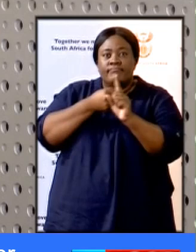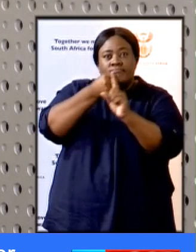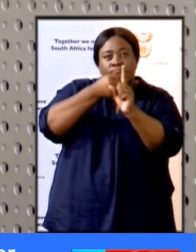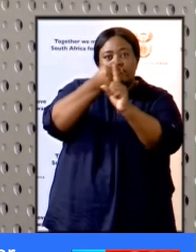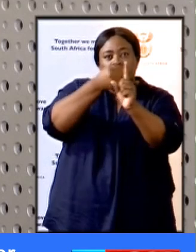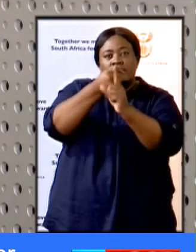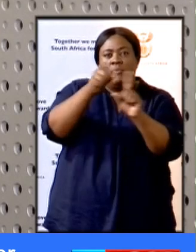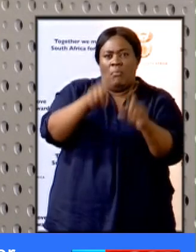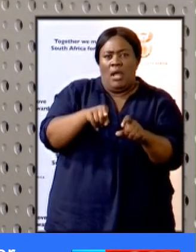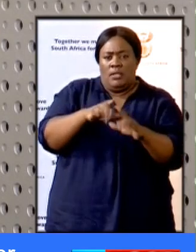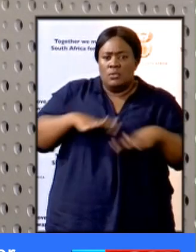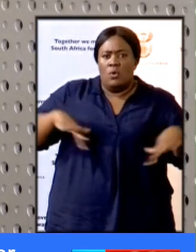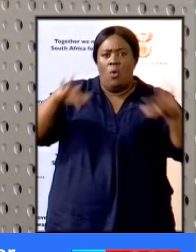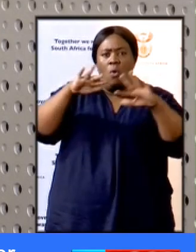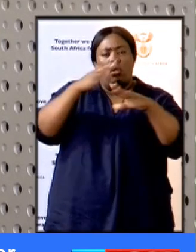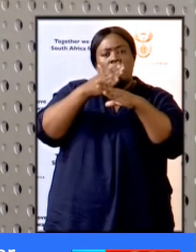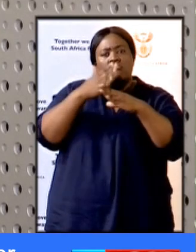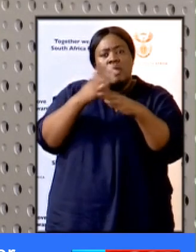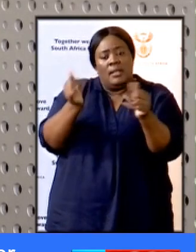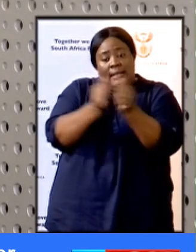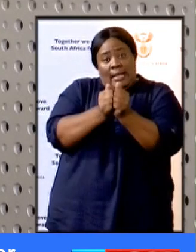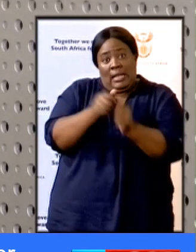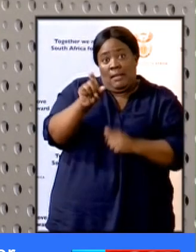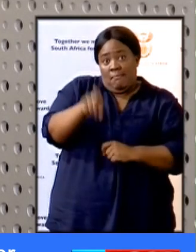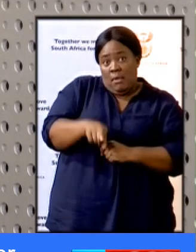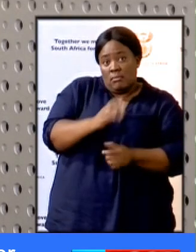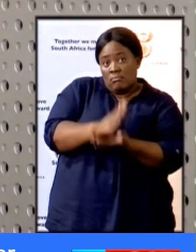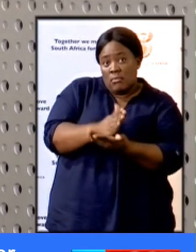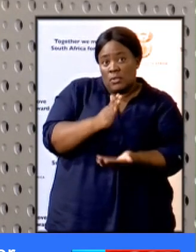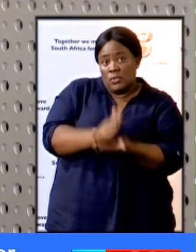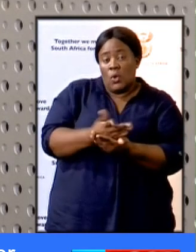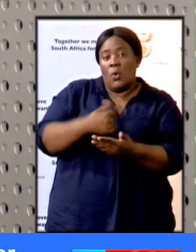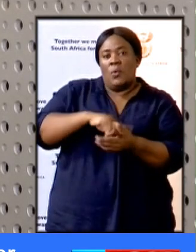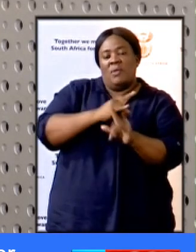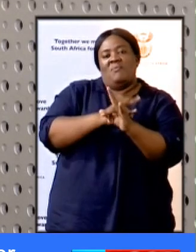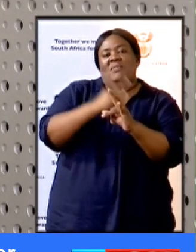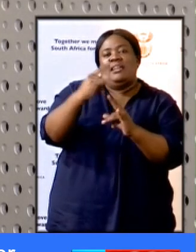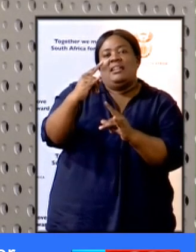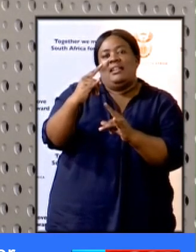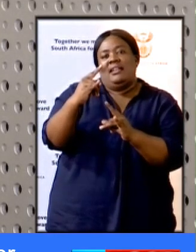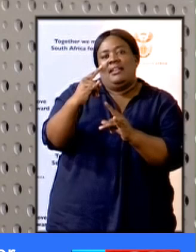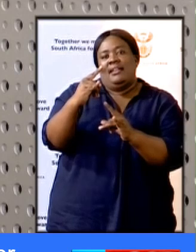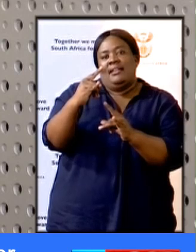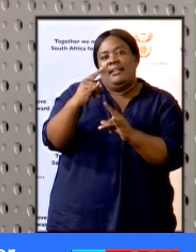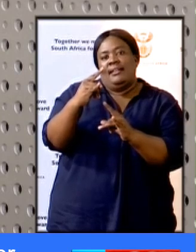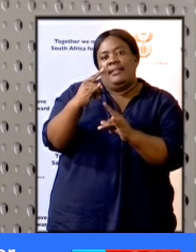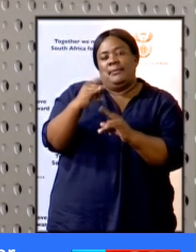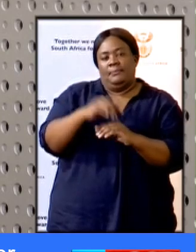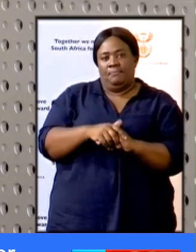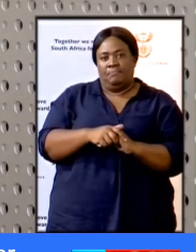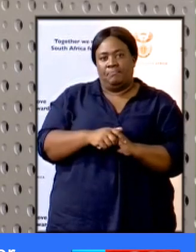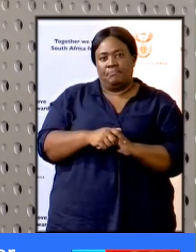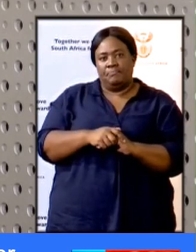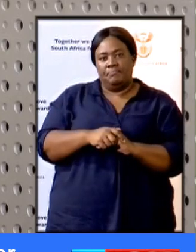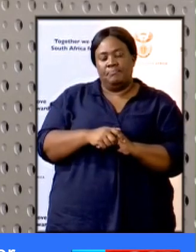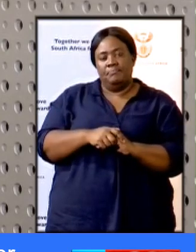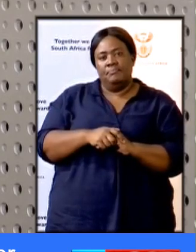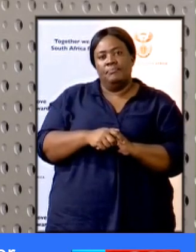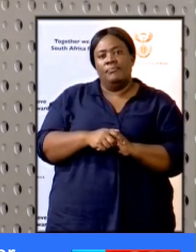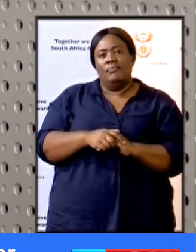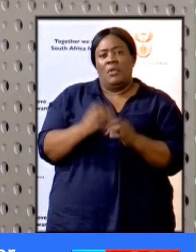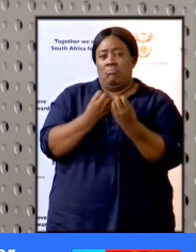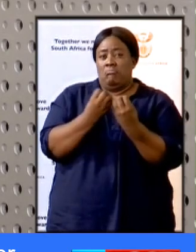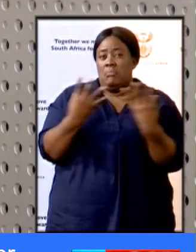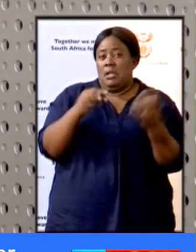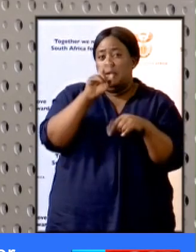together to ensure that we win against this deadly disease, COVID. There are many